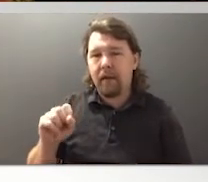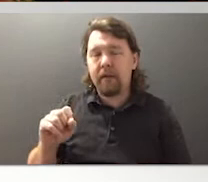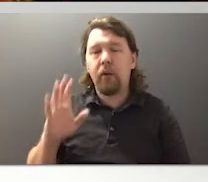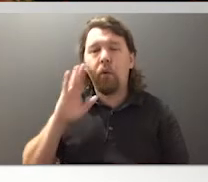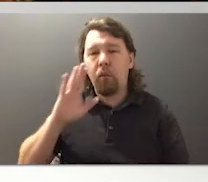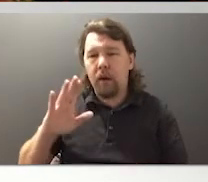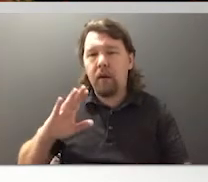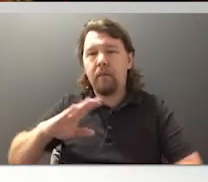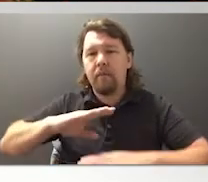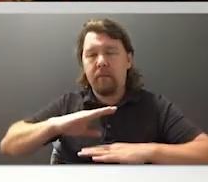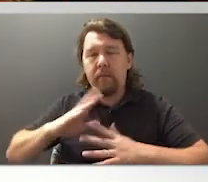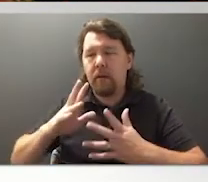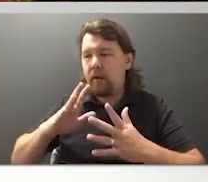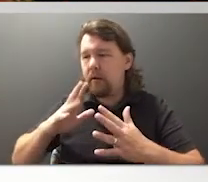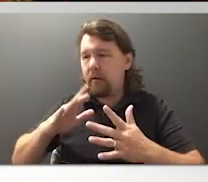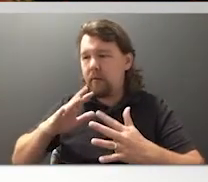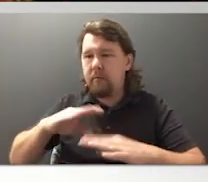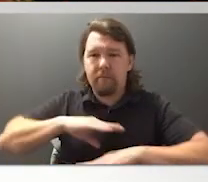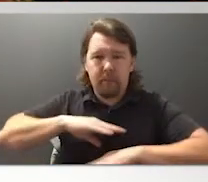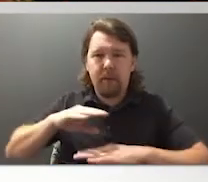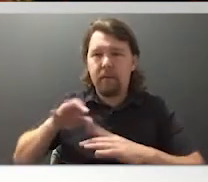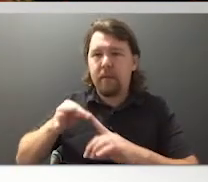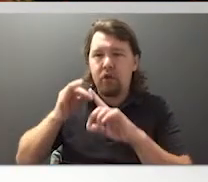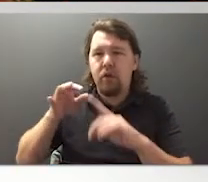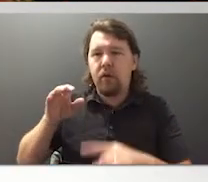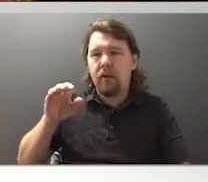special ESA requirements.